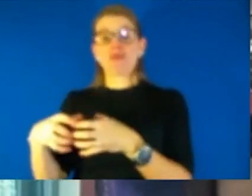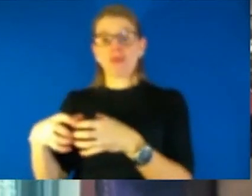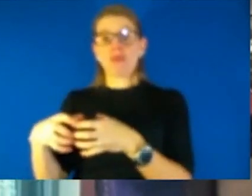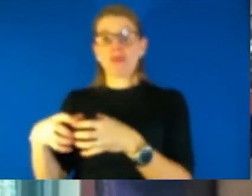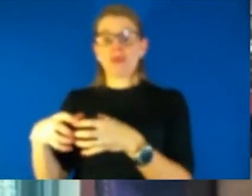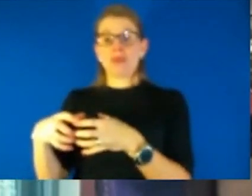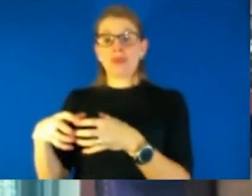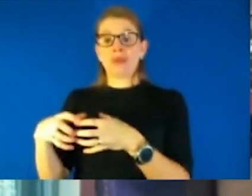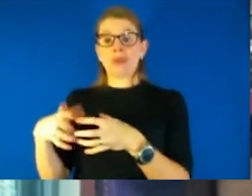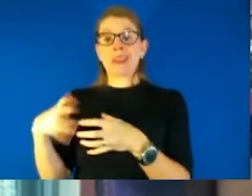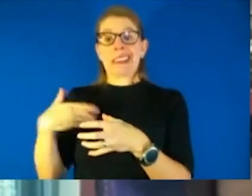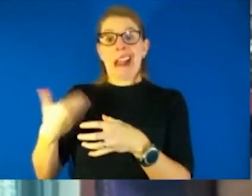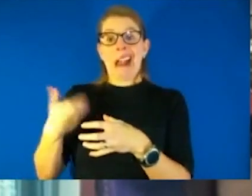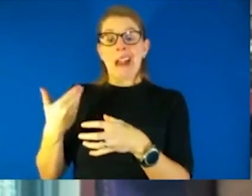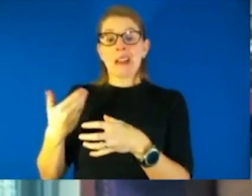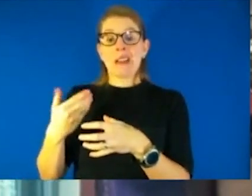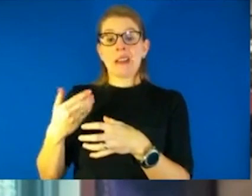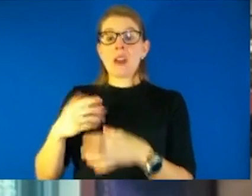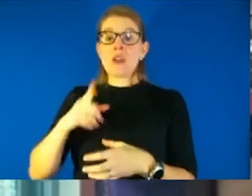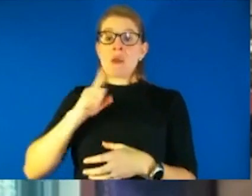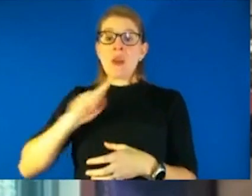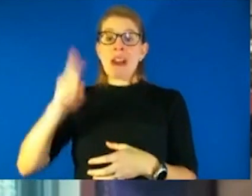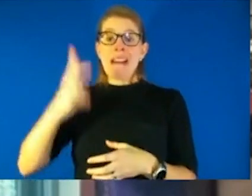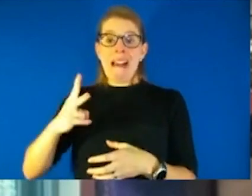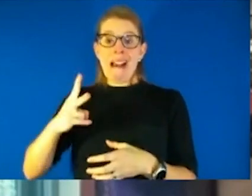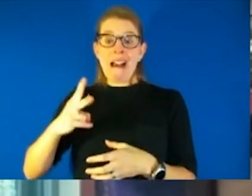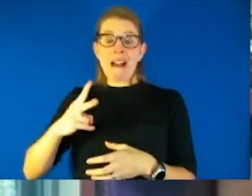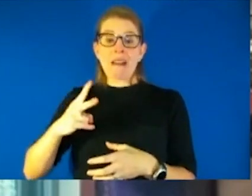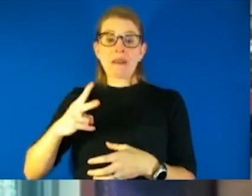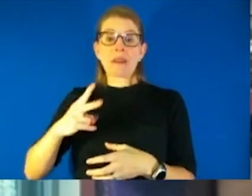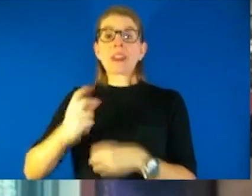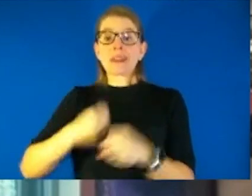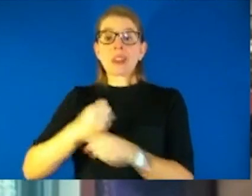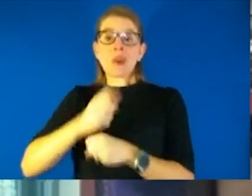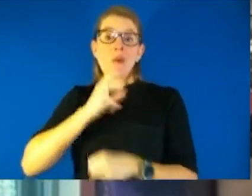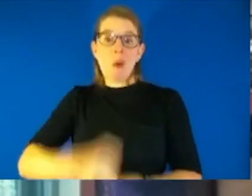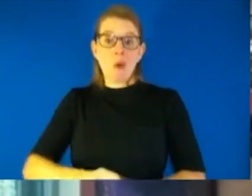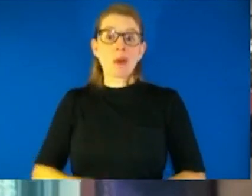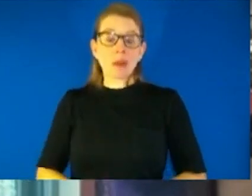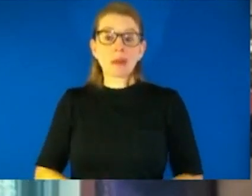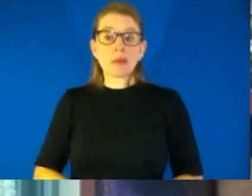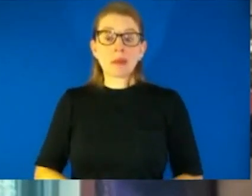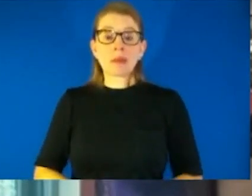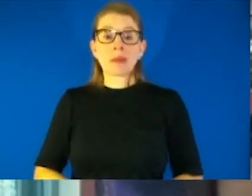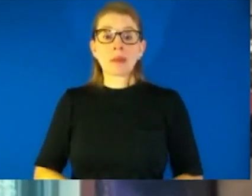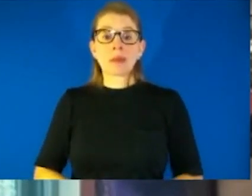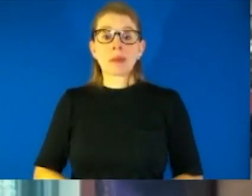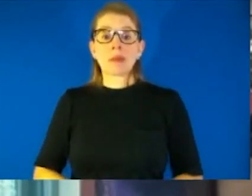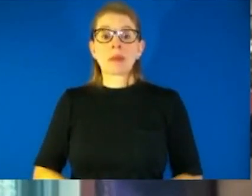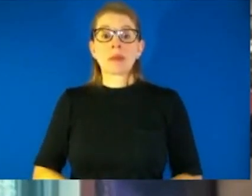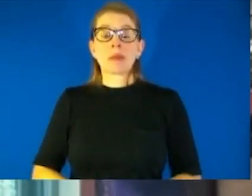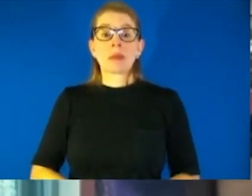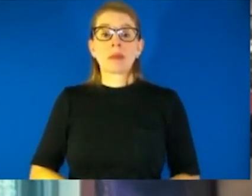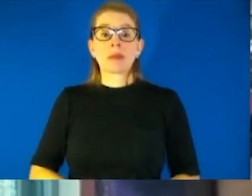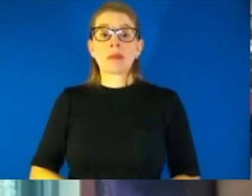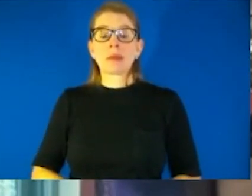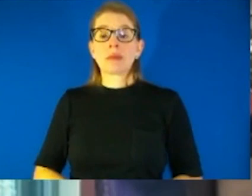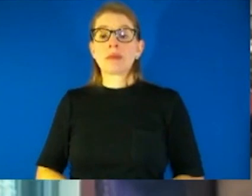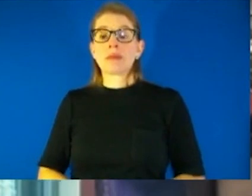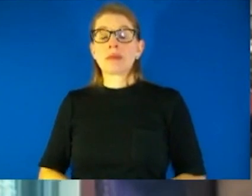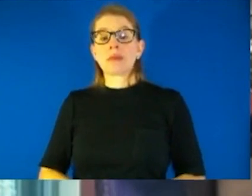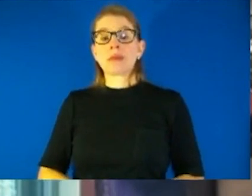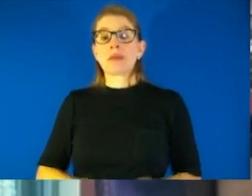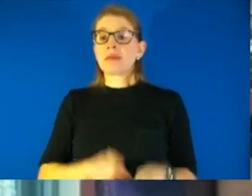relatively young, about 1.5 years old, sort of tender deer for the hunters to harvest. And there was also